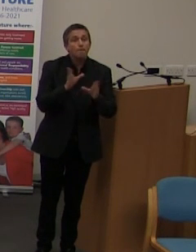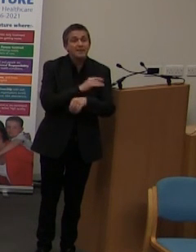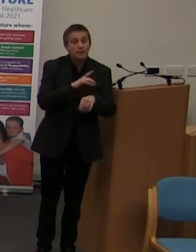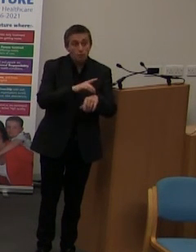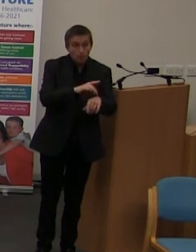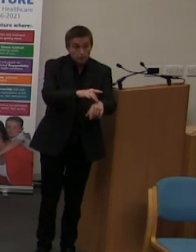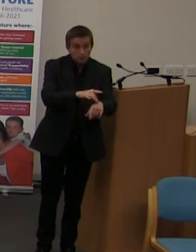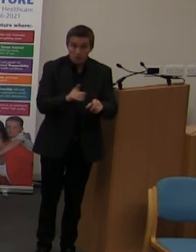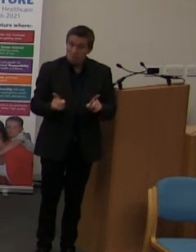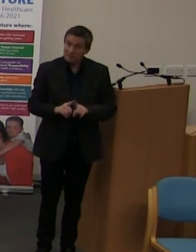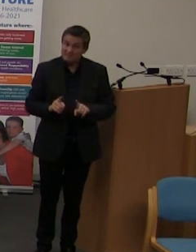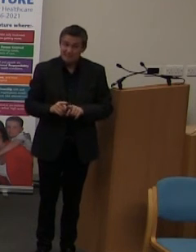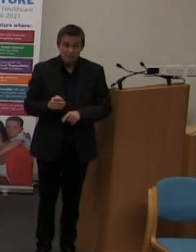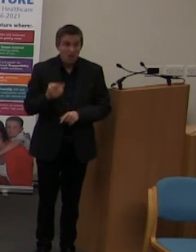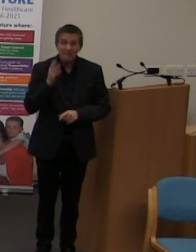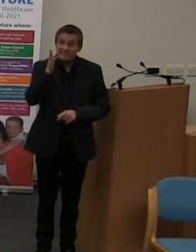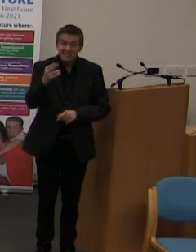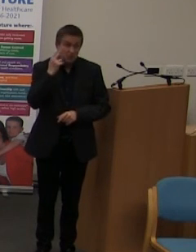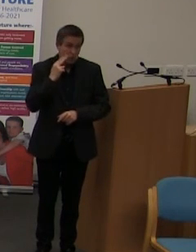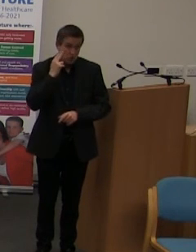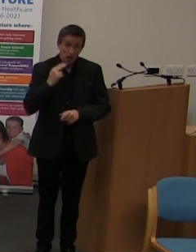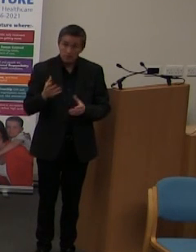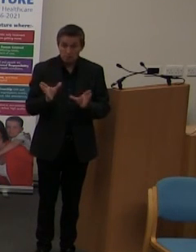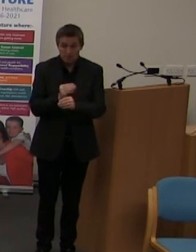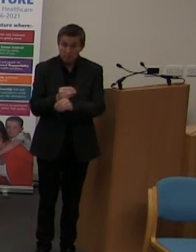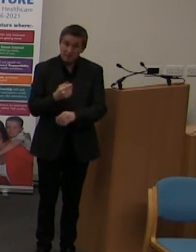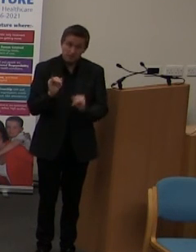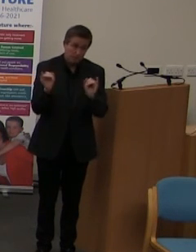is absolutely appalling.